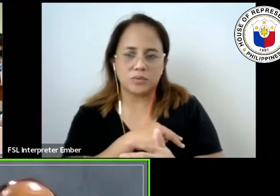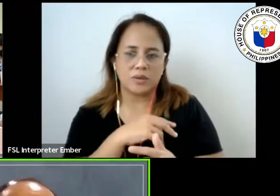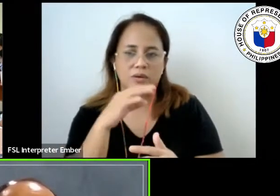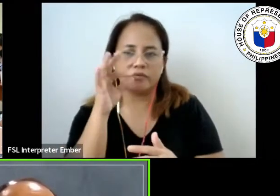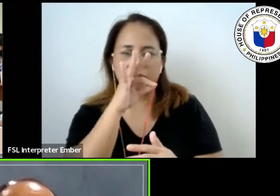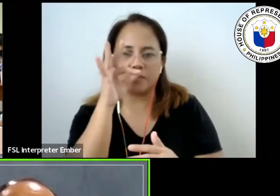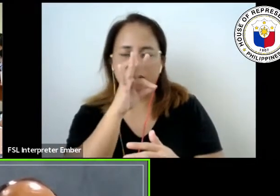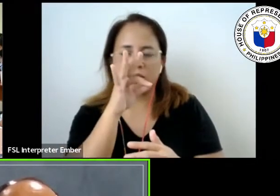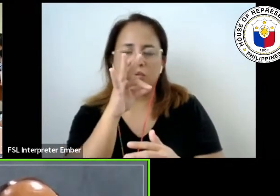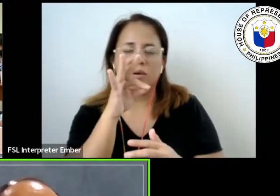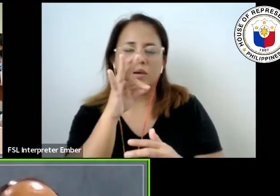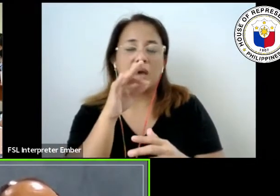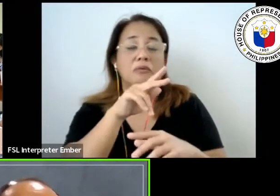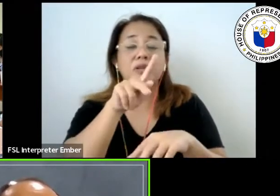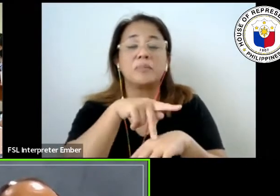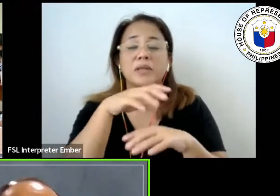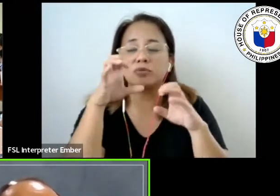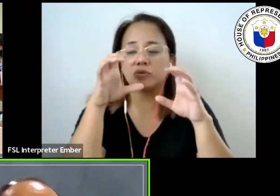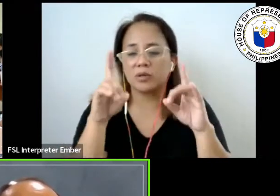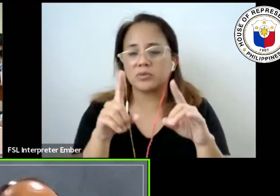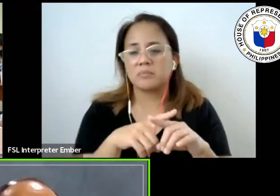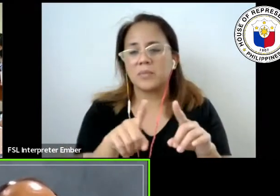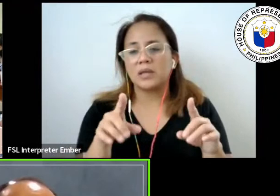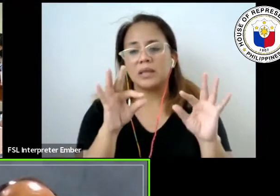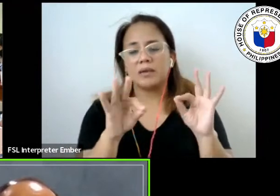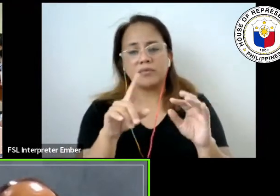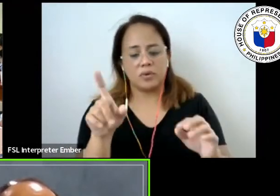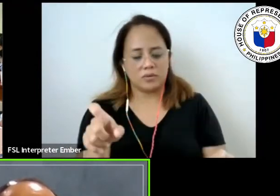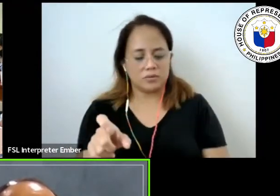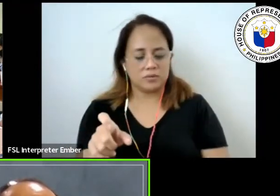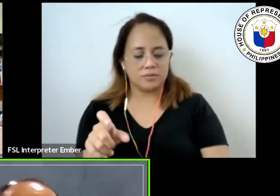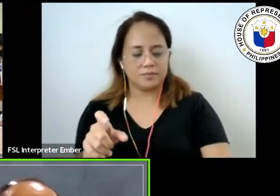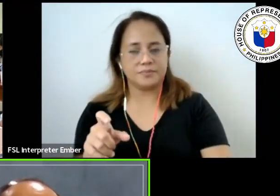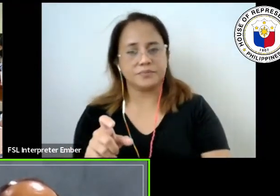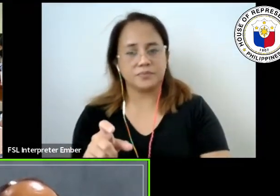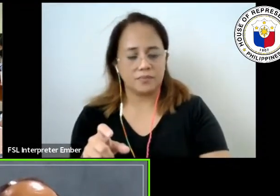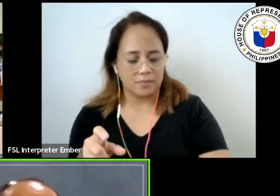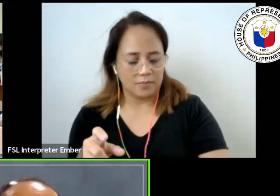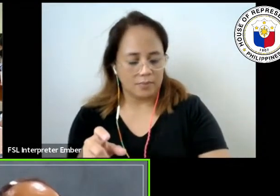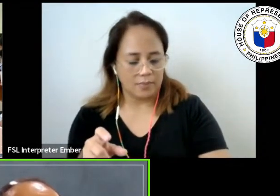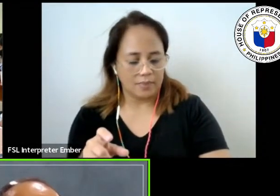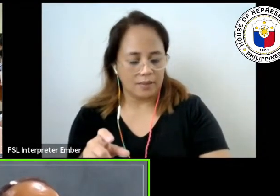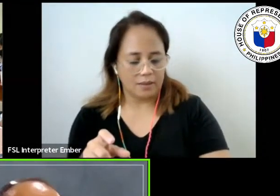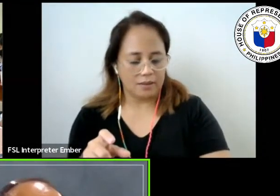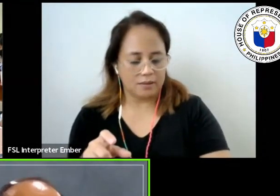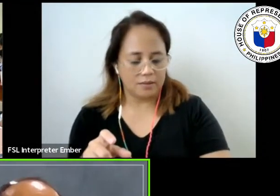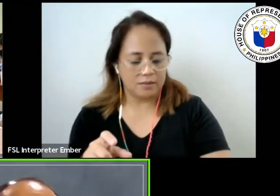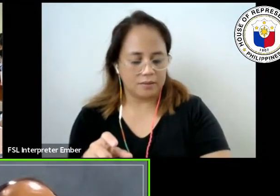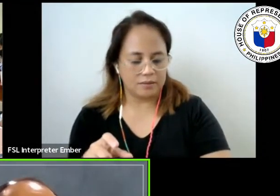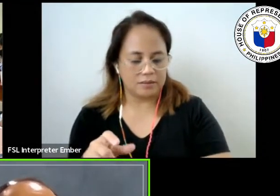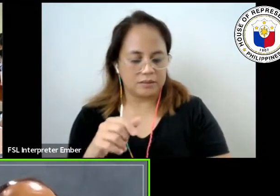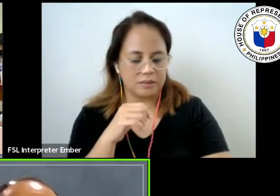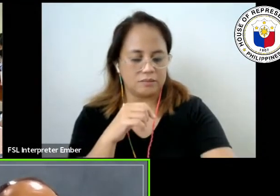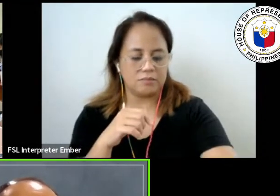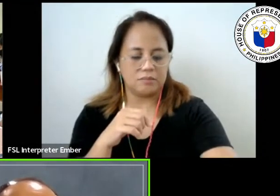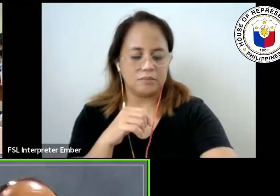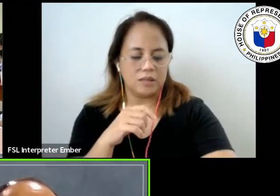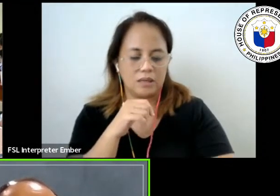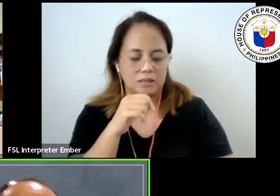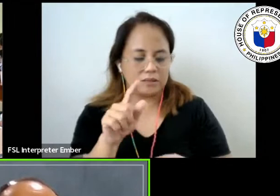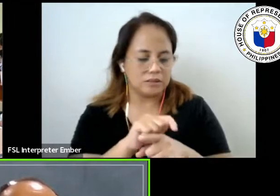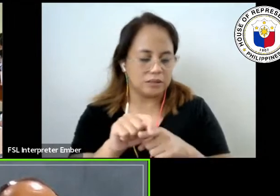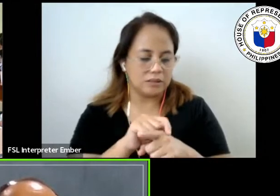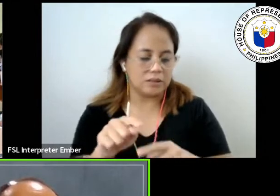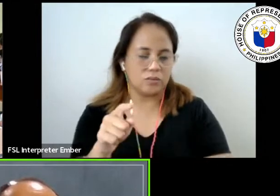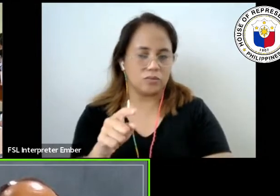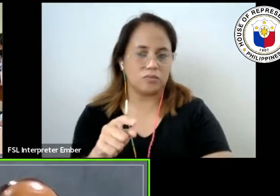Philippine education eh. So, if you ask them to teach in mother tongue na hindi sila trained doon, simply